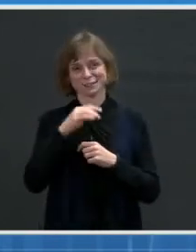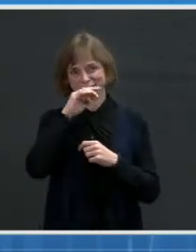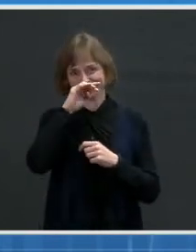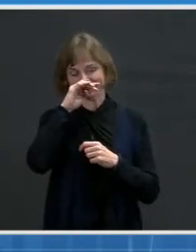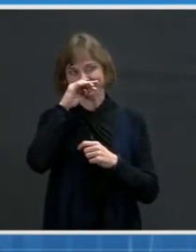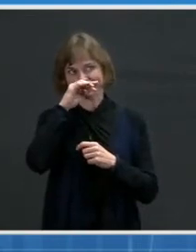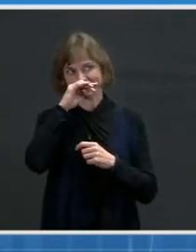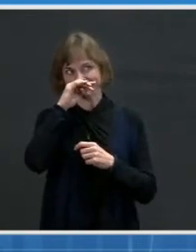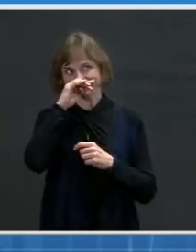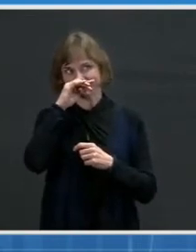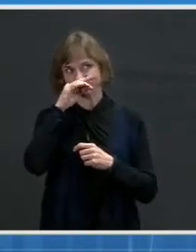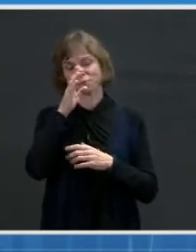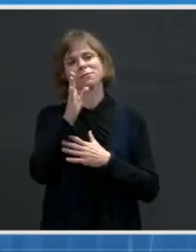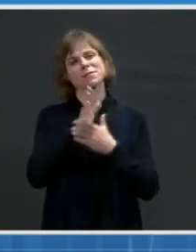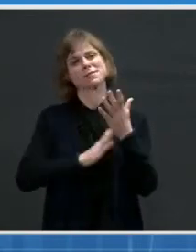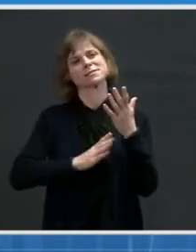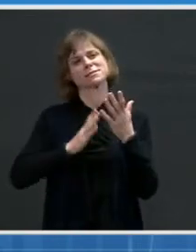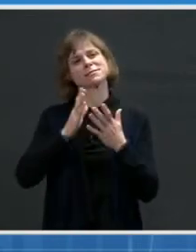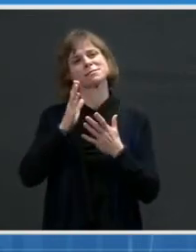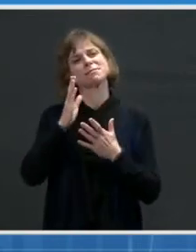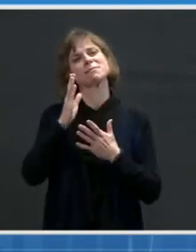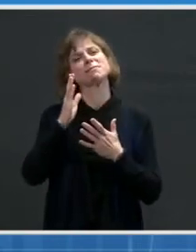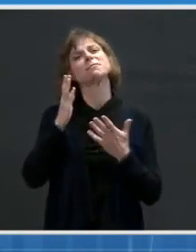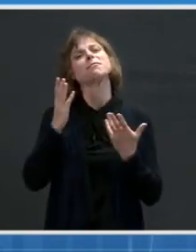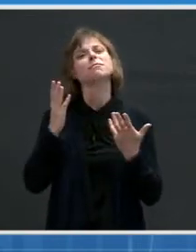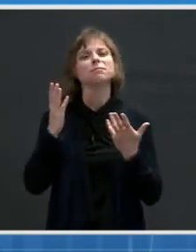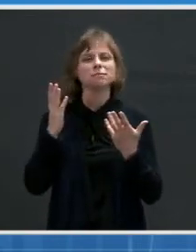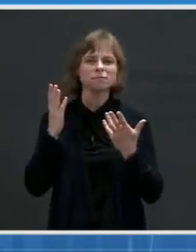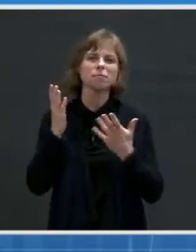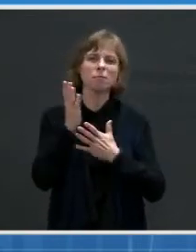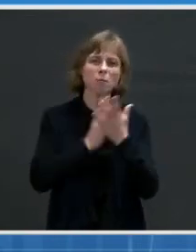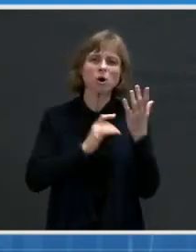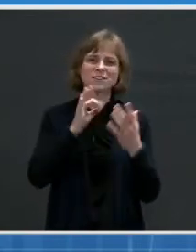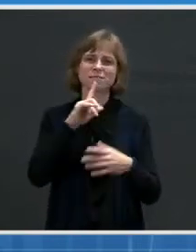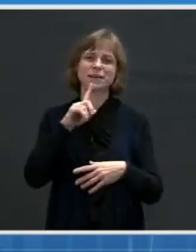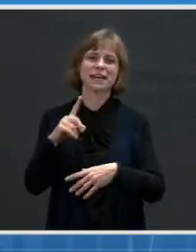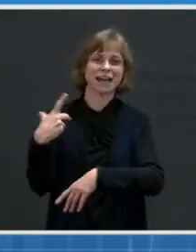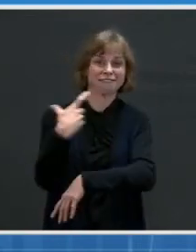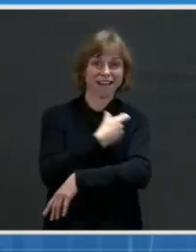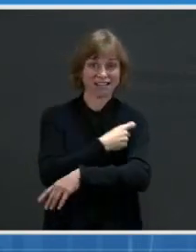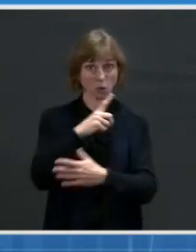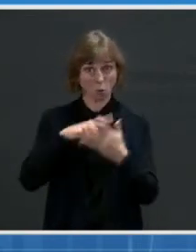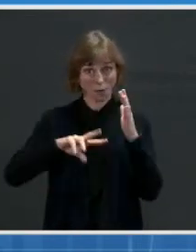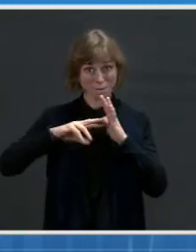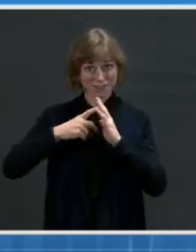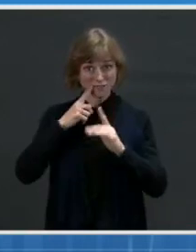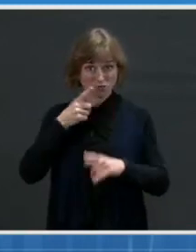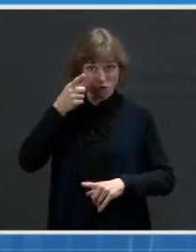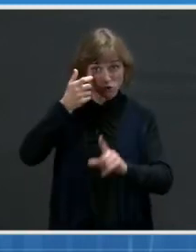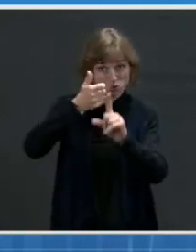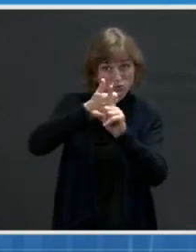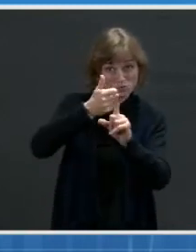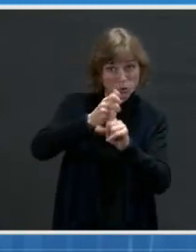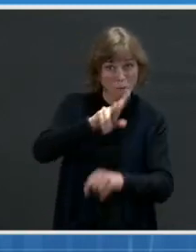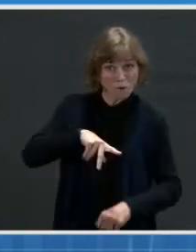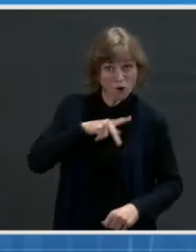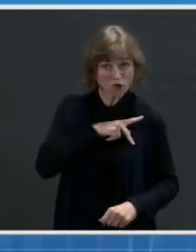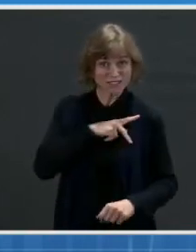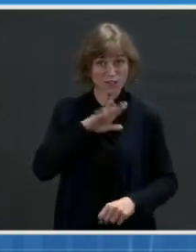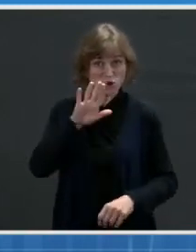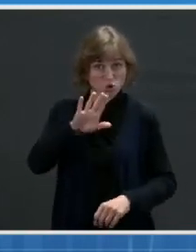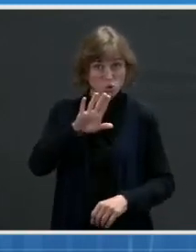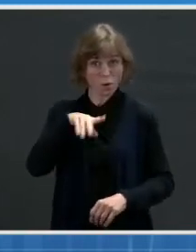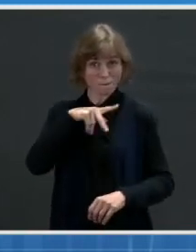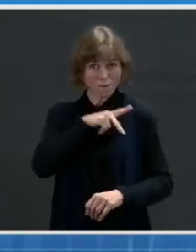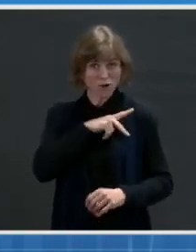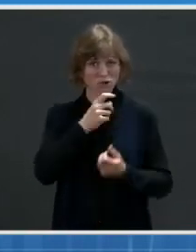There are certain aspects of being vaccinated and what that means to you personally and your own personal safety and that of your